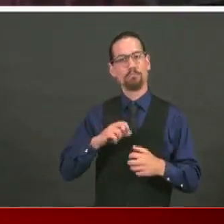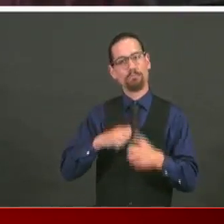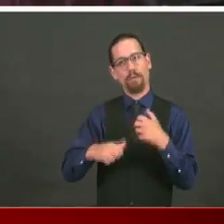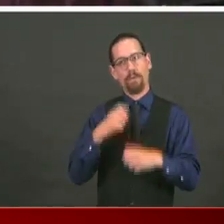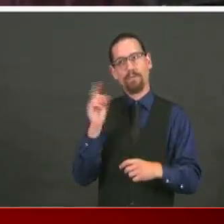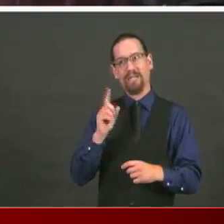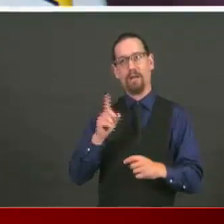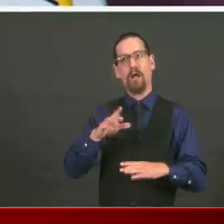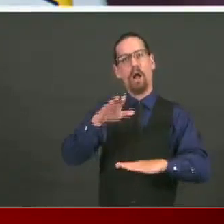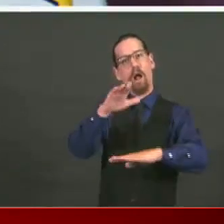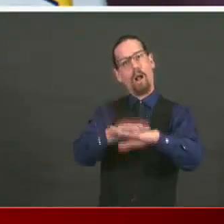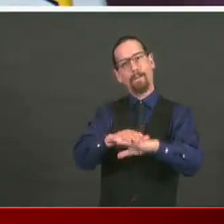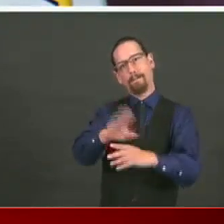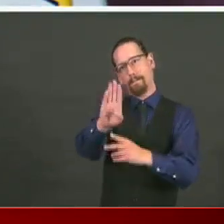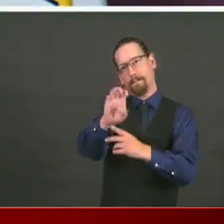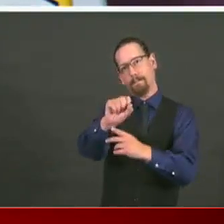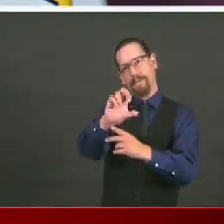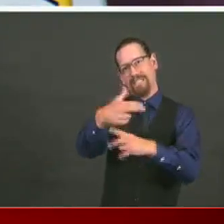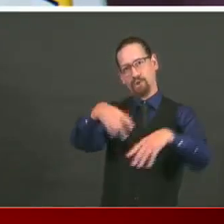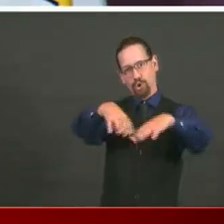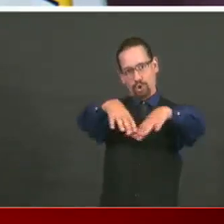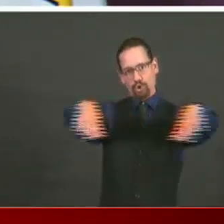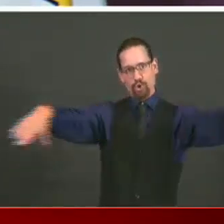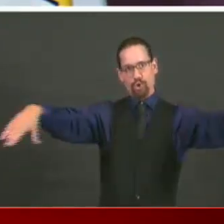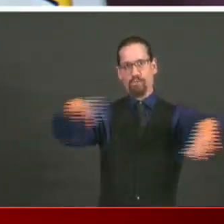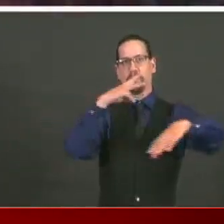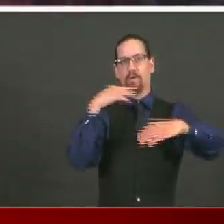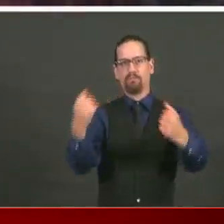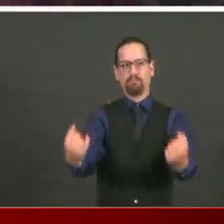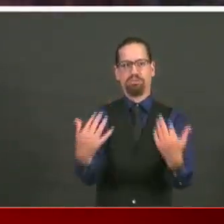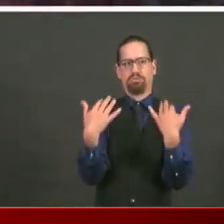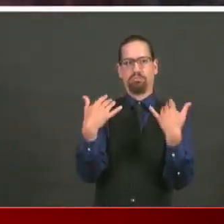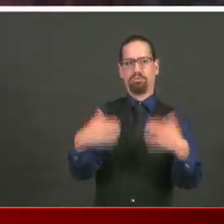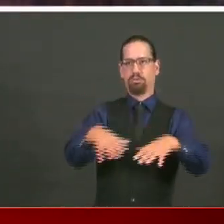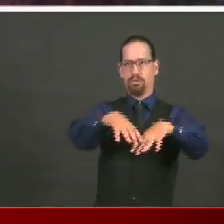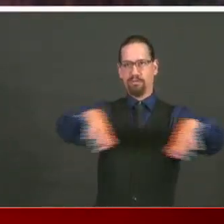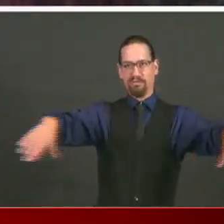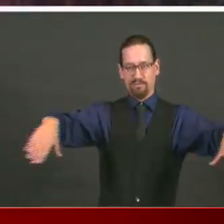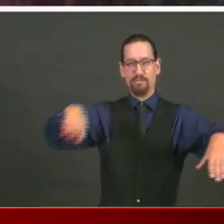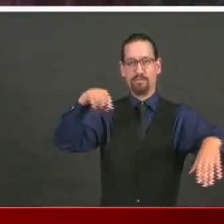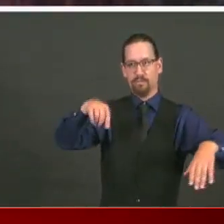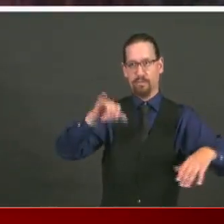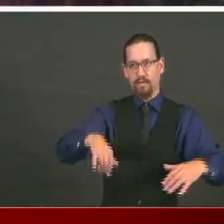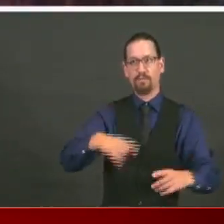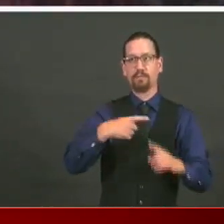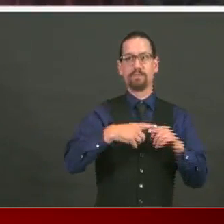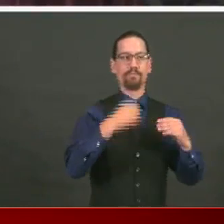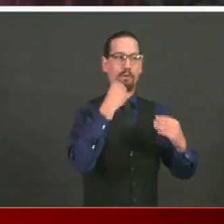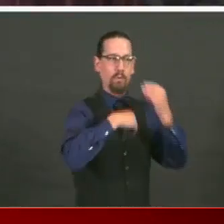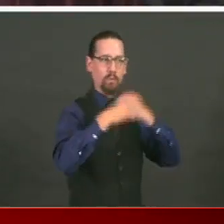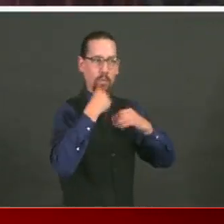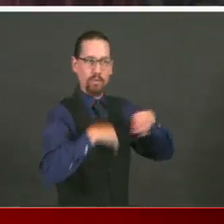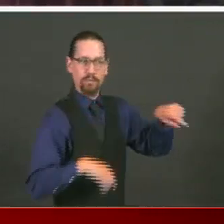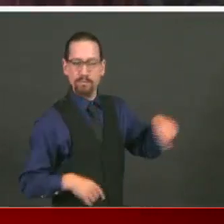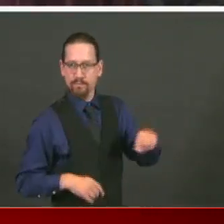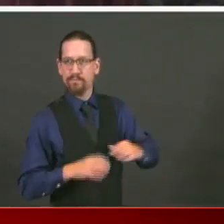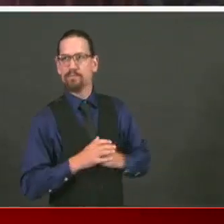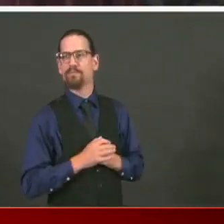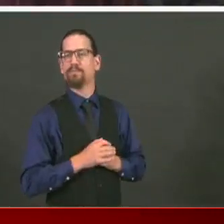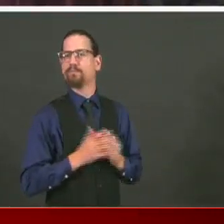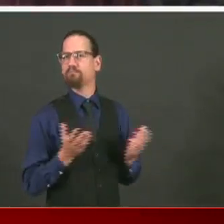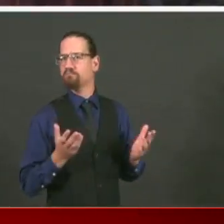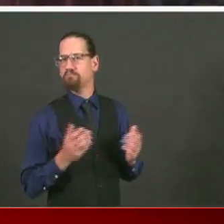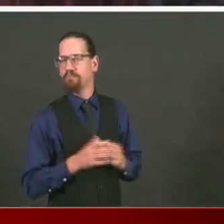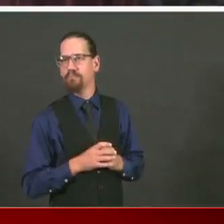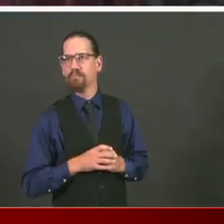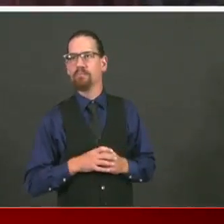beach, concession stands, in the pavilion, everything. So this weekend, it's supposed to be over 90 both days. Yeah. So the family